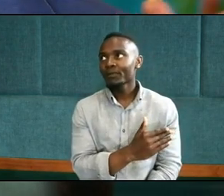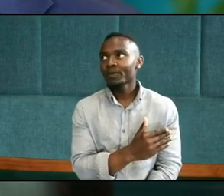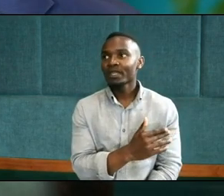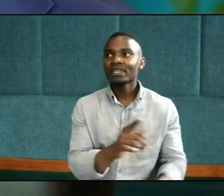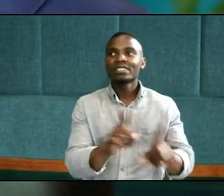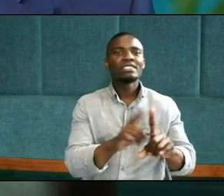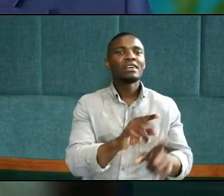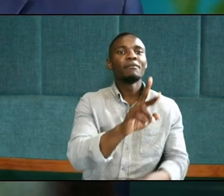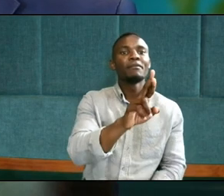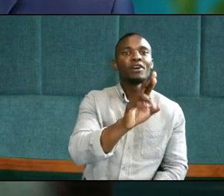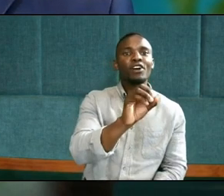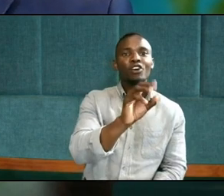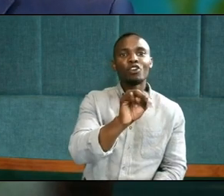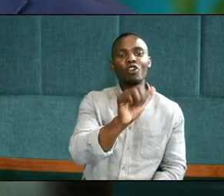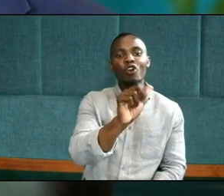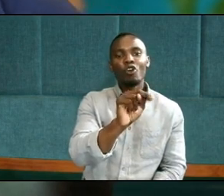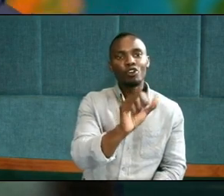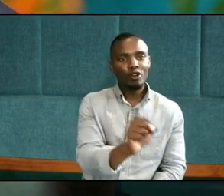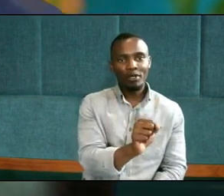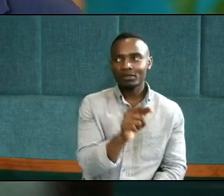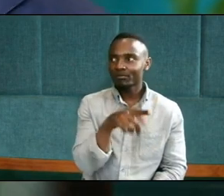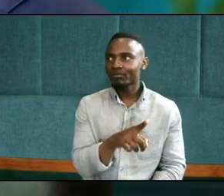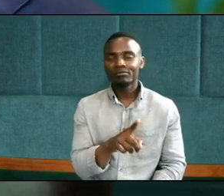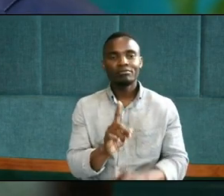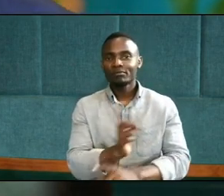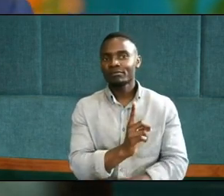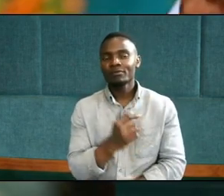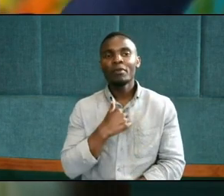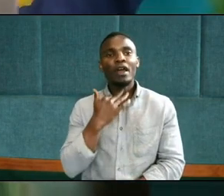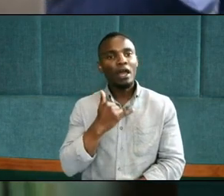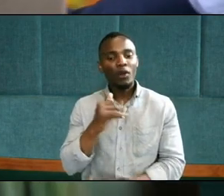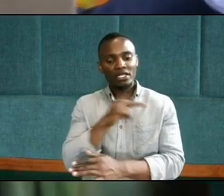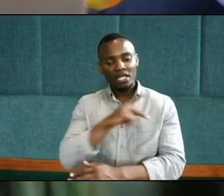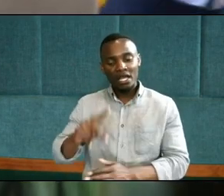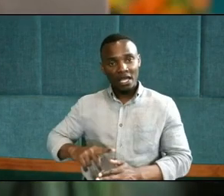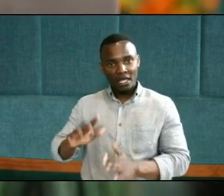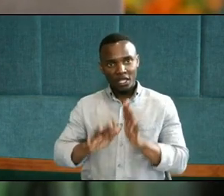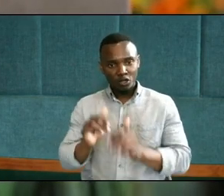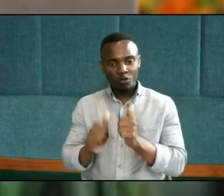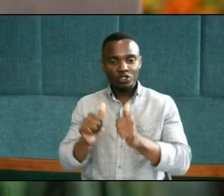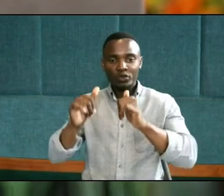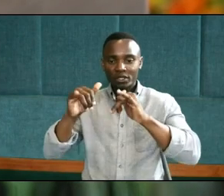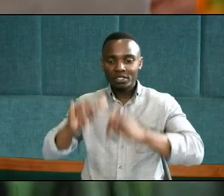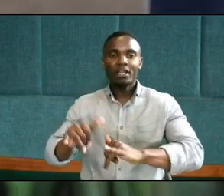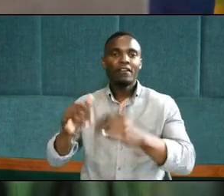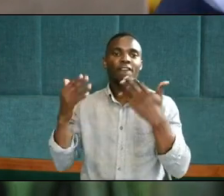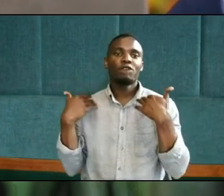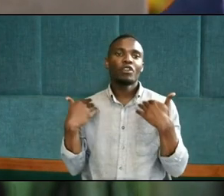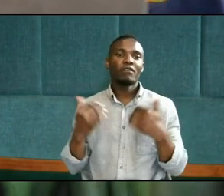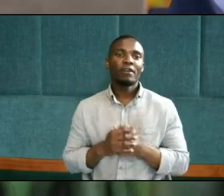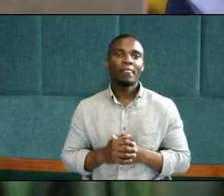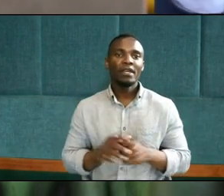Romans, 600 years. But still short time. I want to be in a kingdom that is going to rule forever. A kingdom